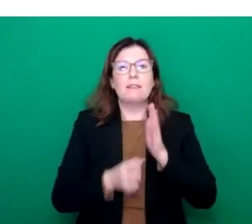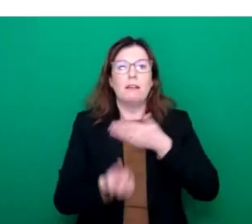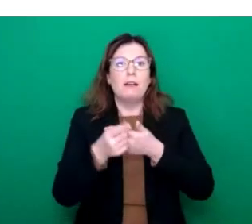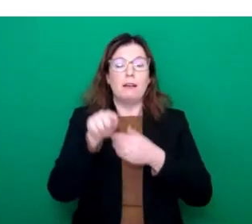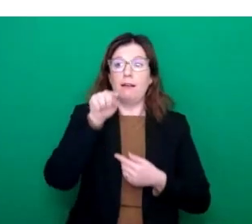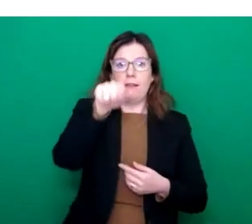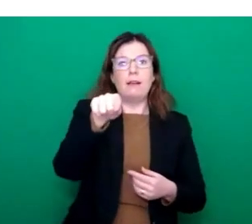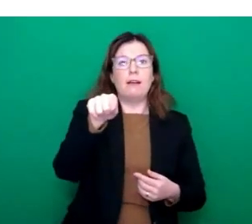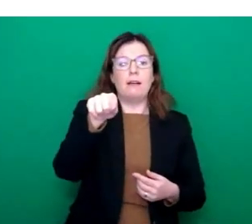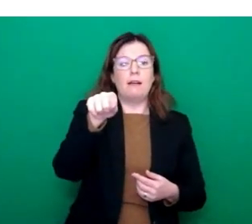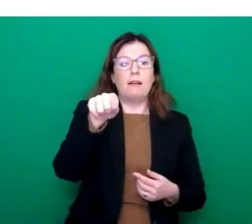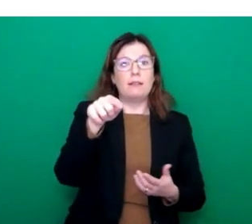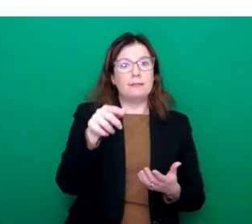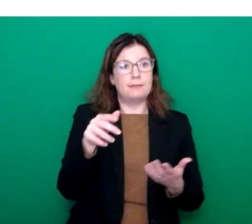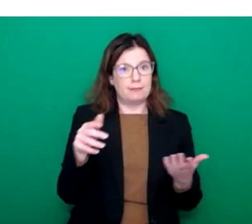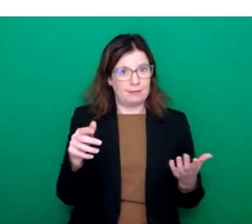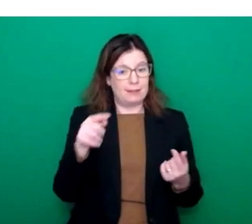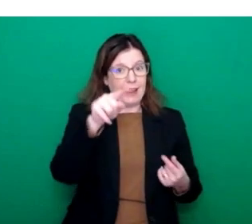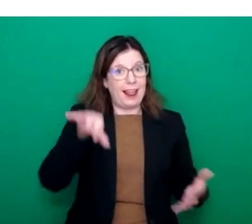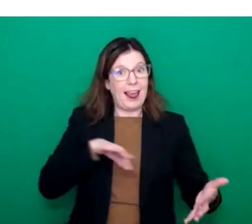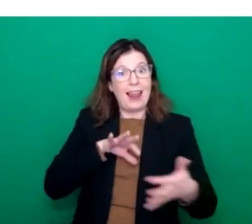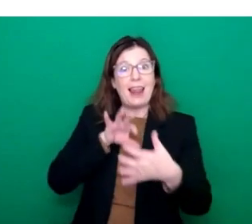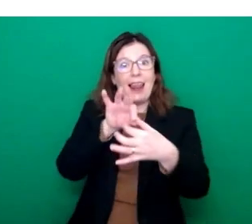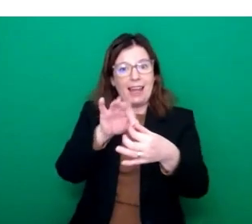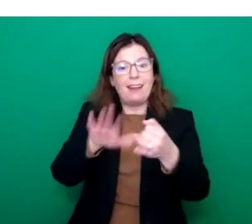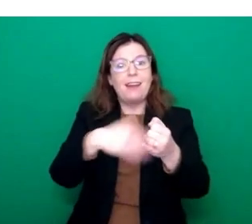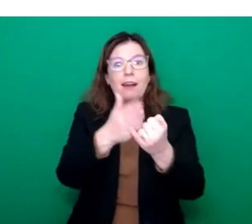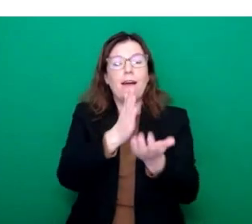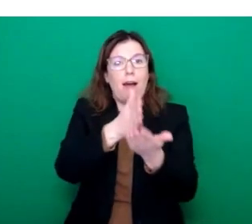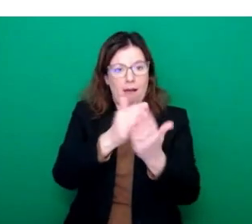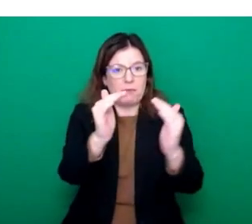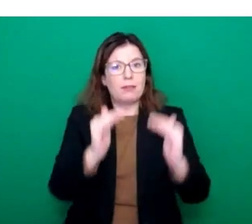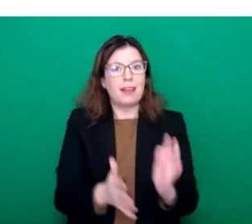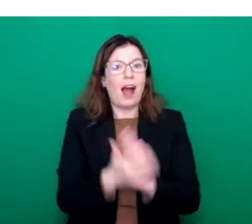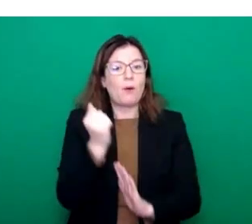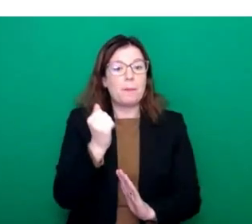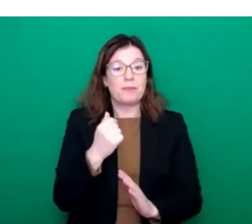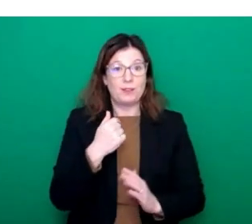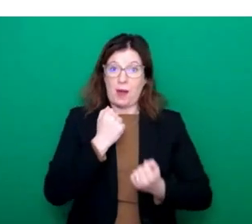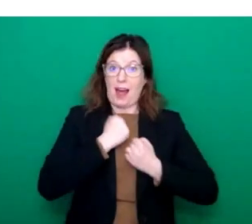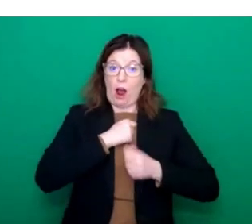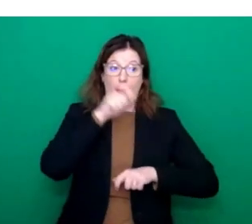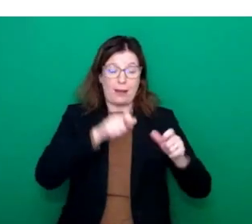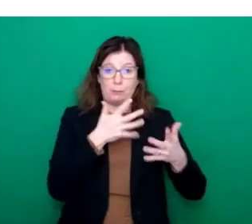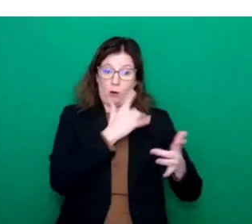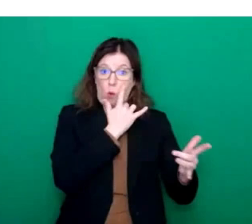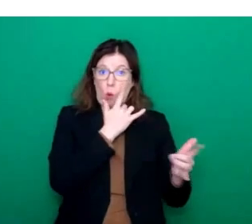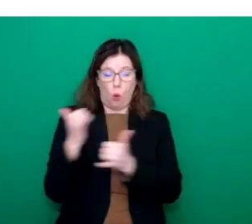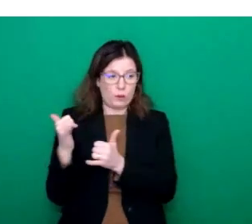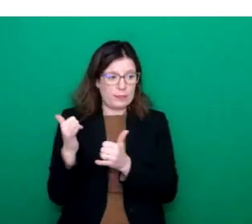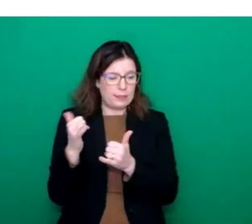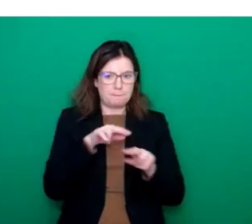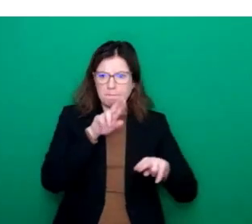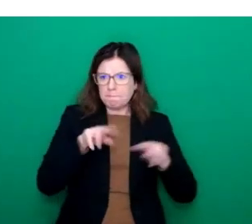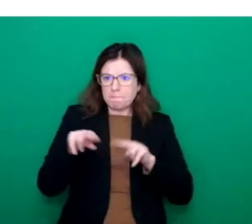can be predictive of poorer clinical outcomes. And we did an audit to start with of our patients and found similar things,